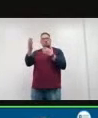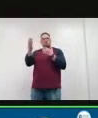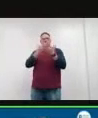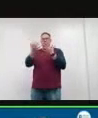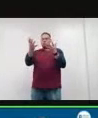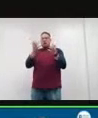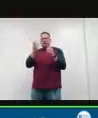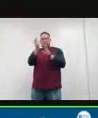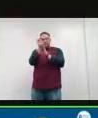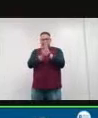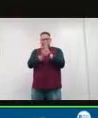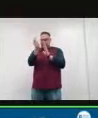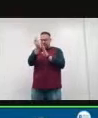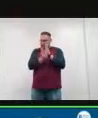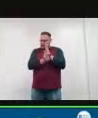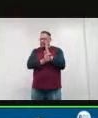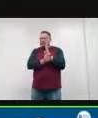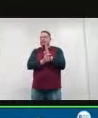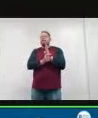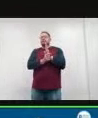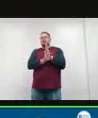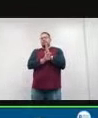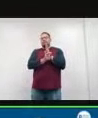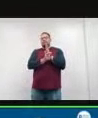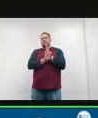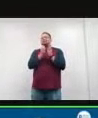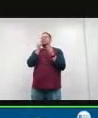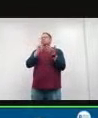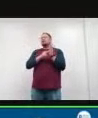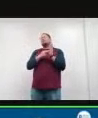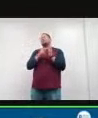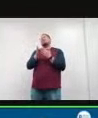legally, but that doesn't mean that there aren't other